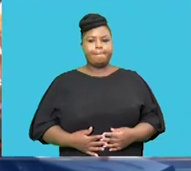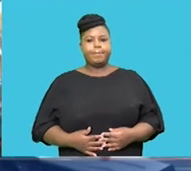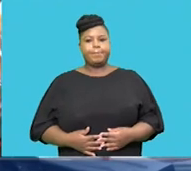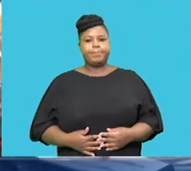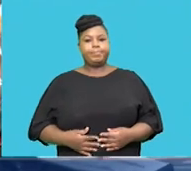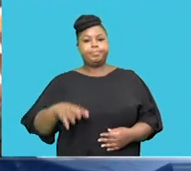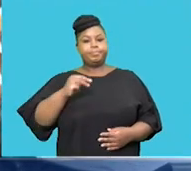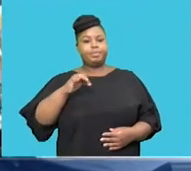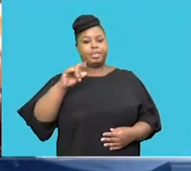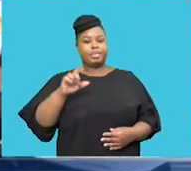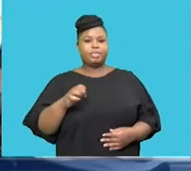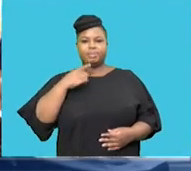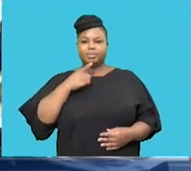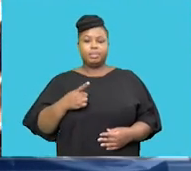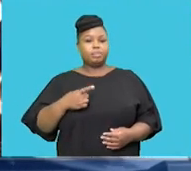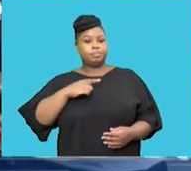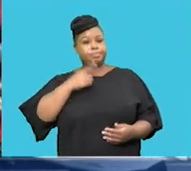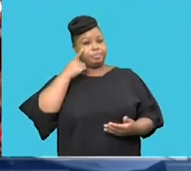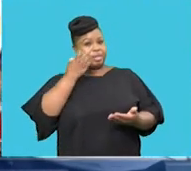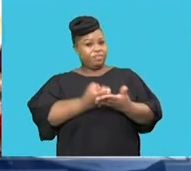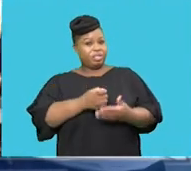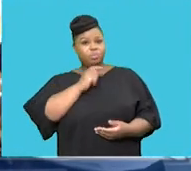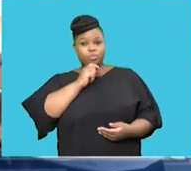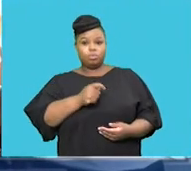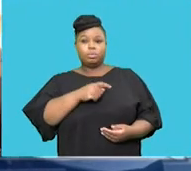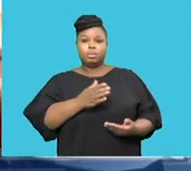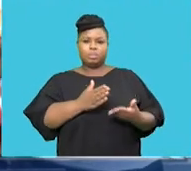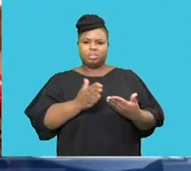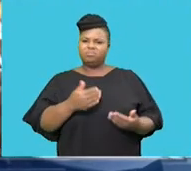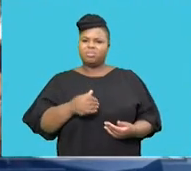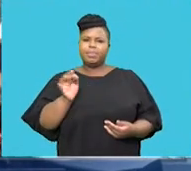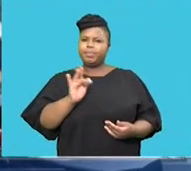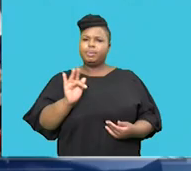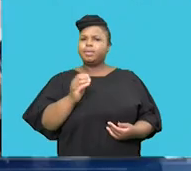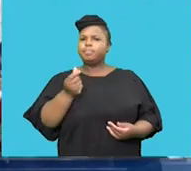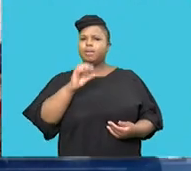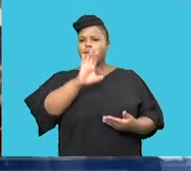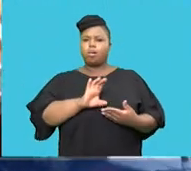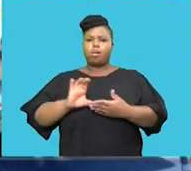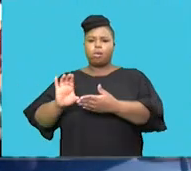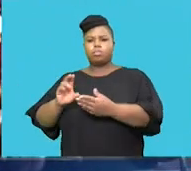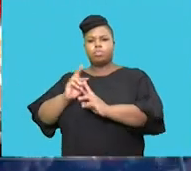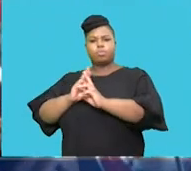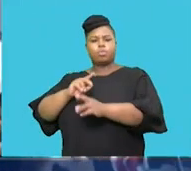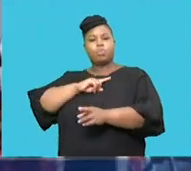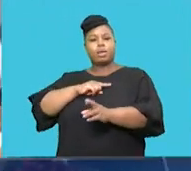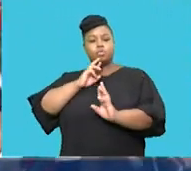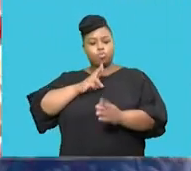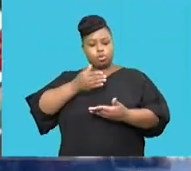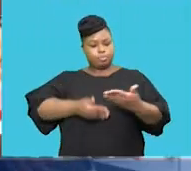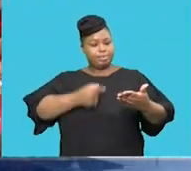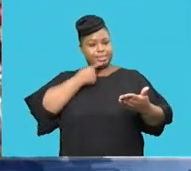Maile o boletse ha o se bopaki ba hore ho na le tšhelete e unweng tumellanong ya kadimo ka ha raporoto e hlalosa hore tšhelete